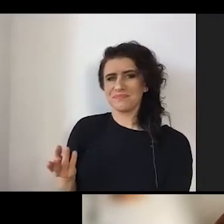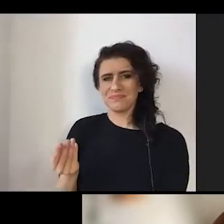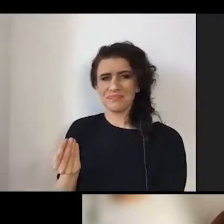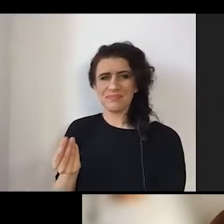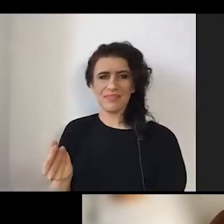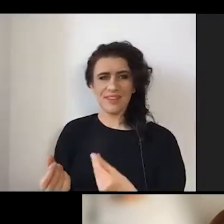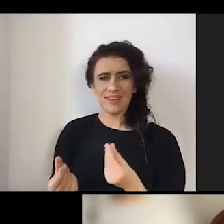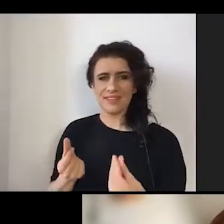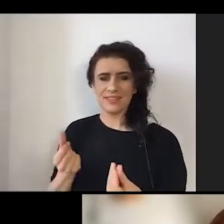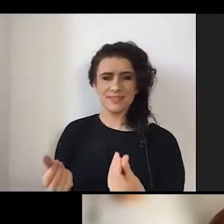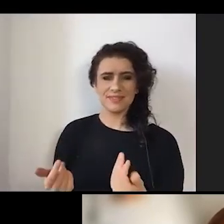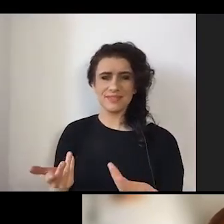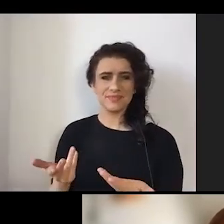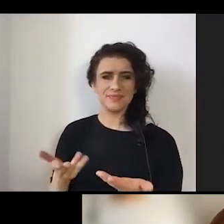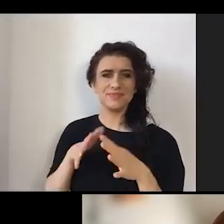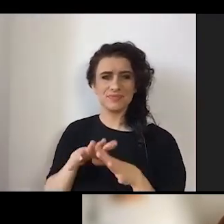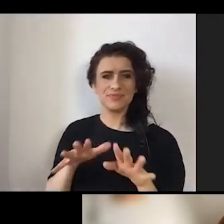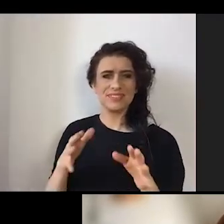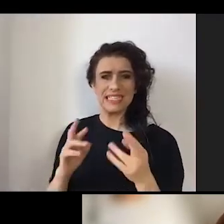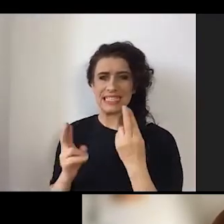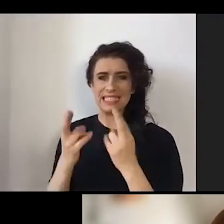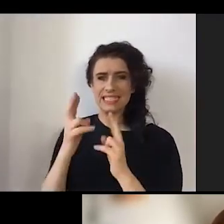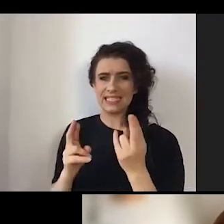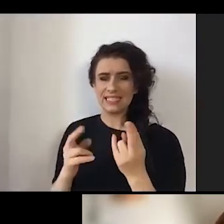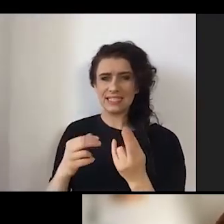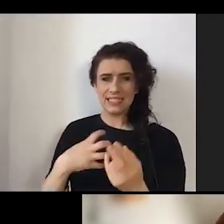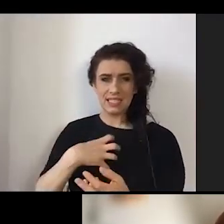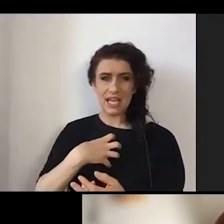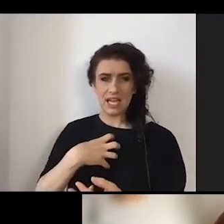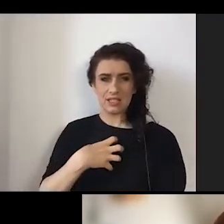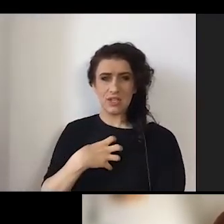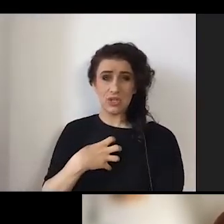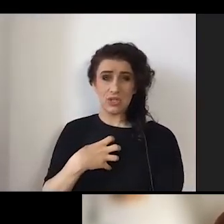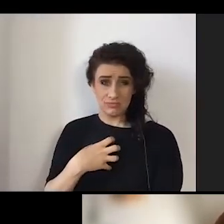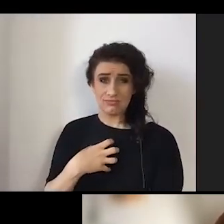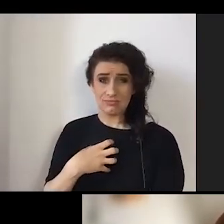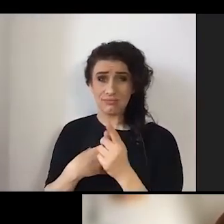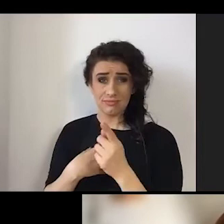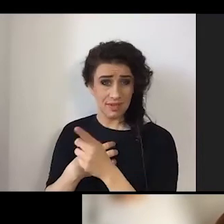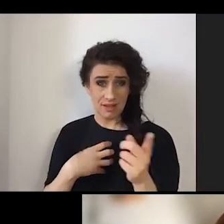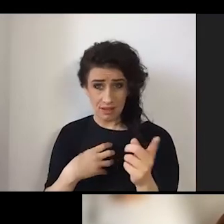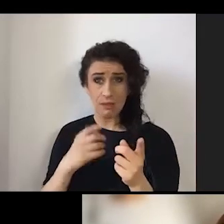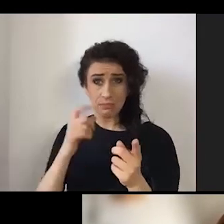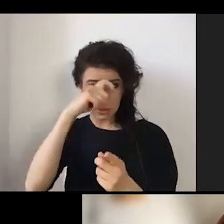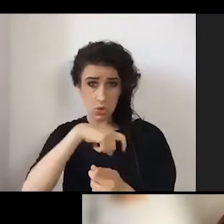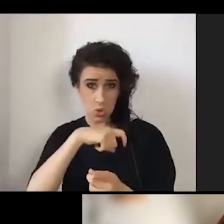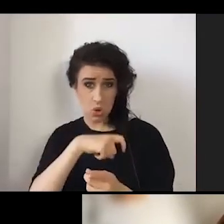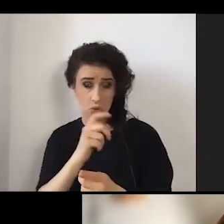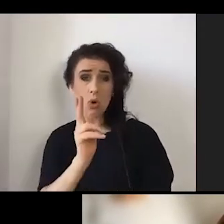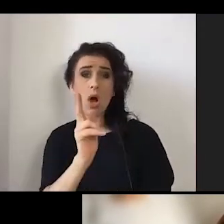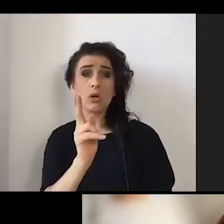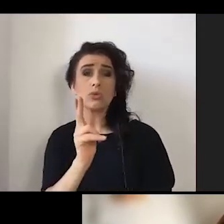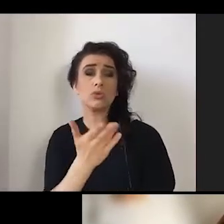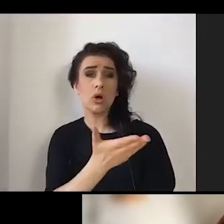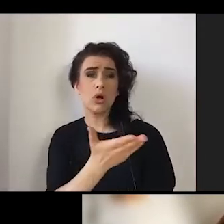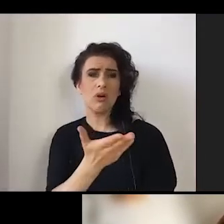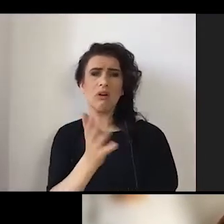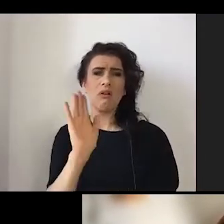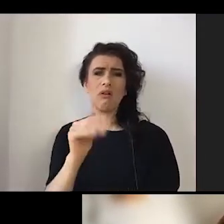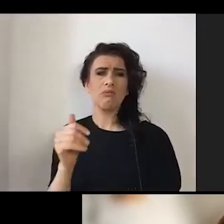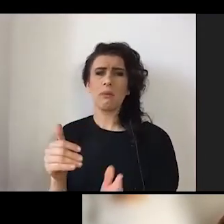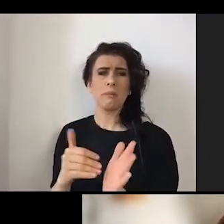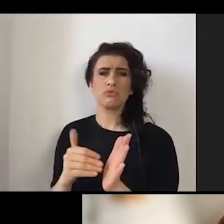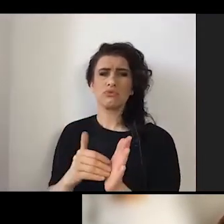psychologist. Probably it will be the answer from them. And the question from that I have in the